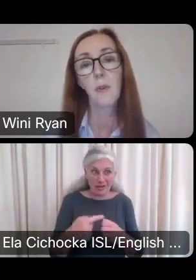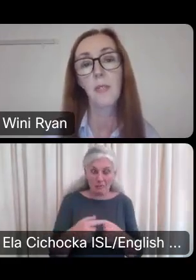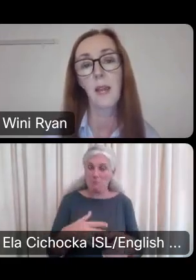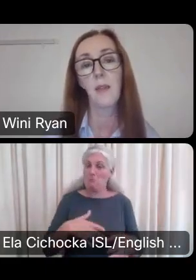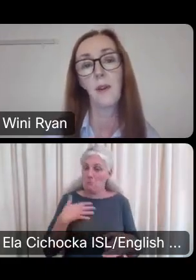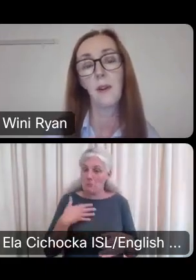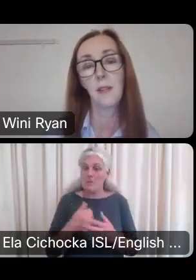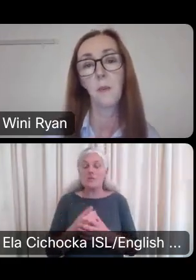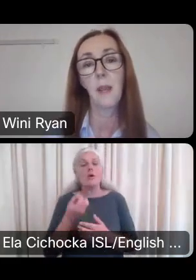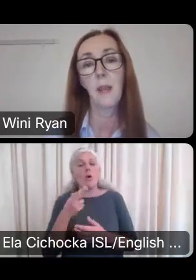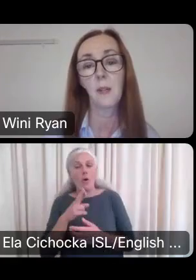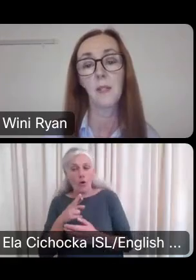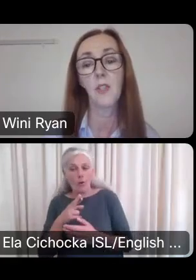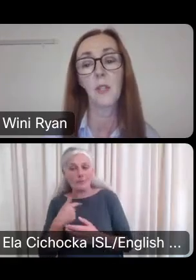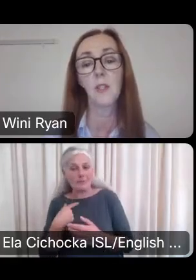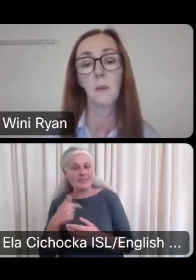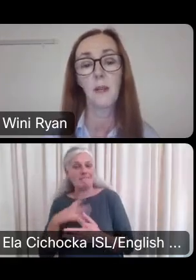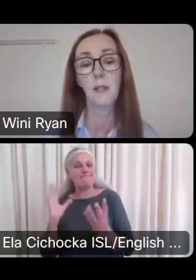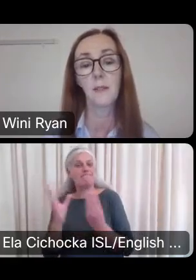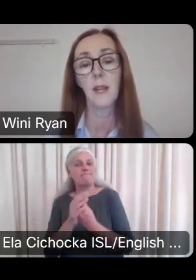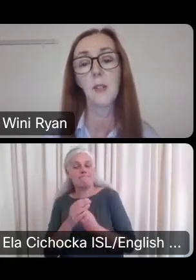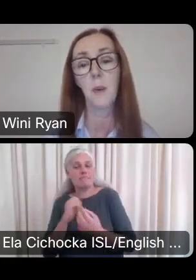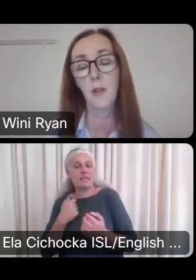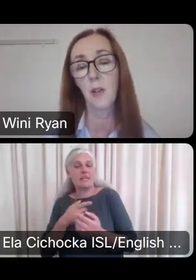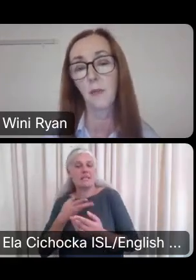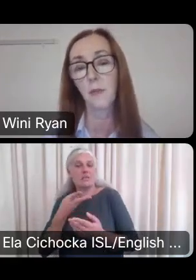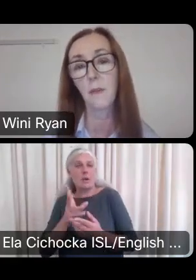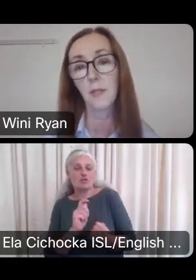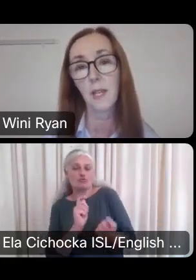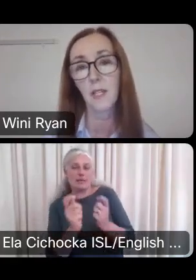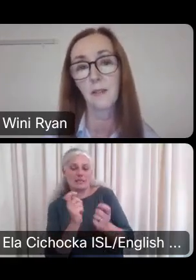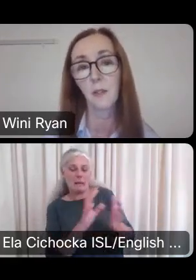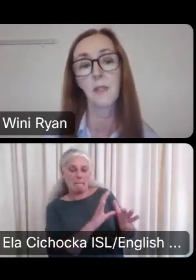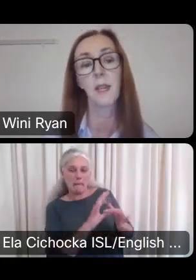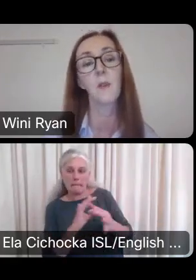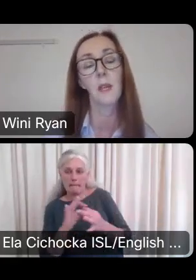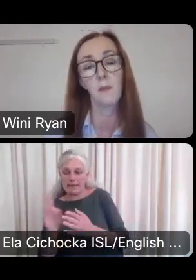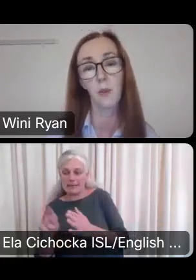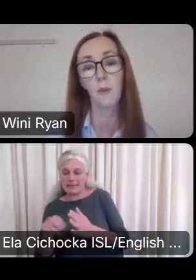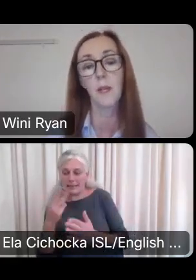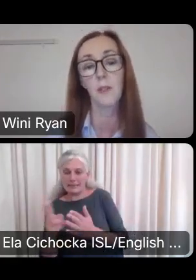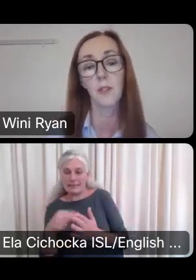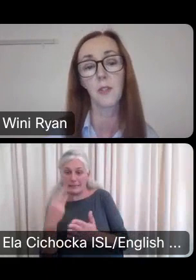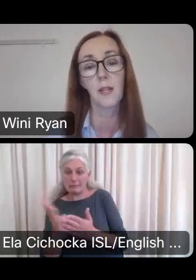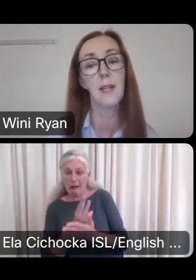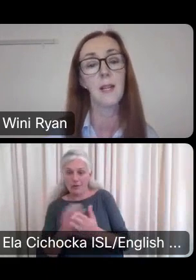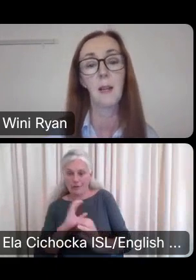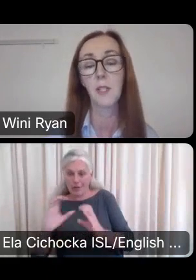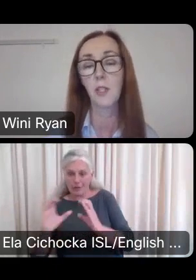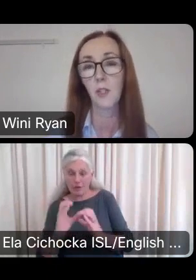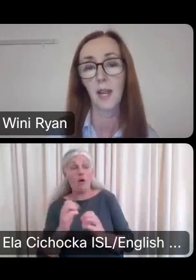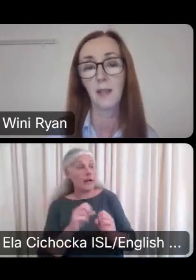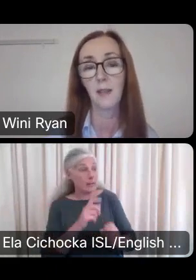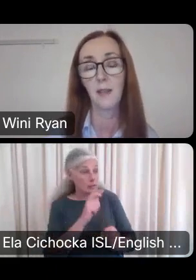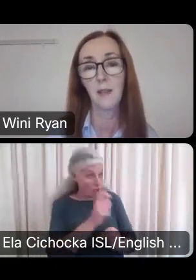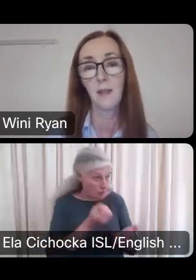draw together, it's a way of transitioning to the next part of the conversation. So it's saying, okay, you've told me your story. Let me